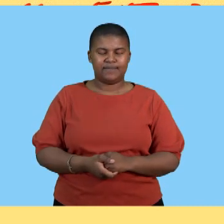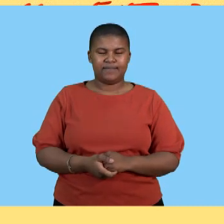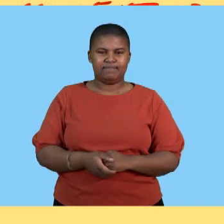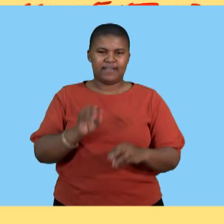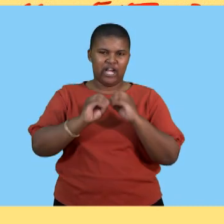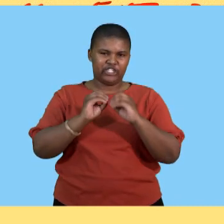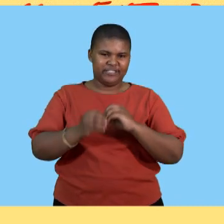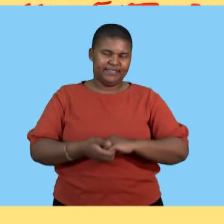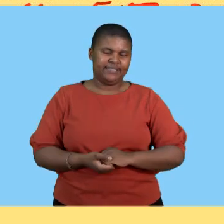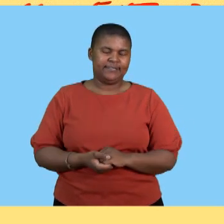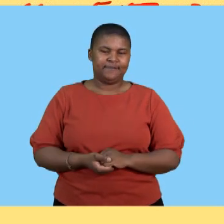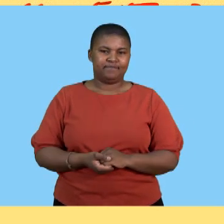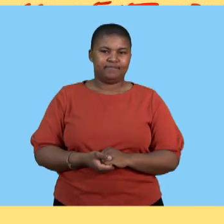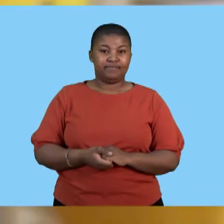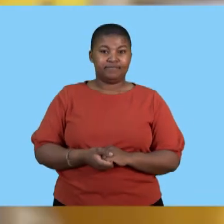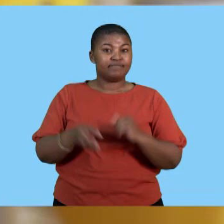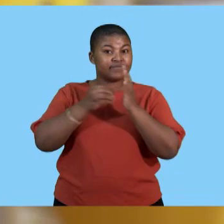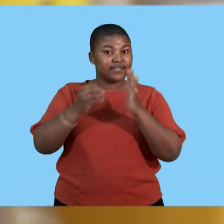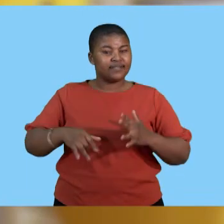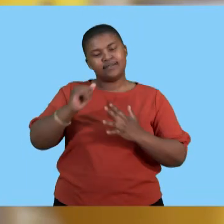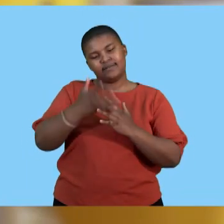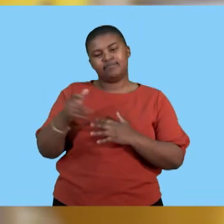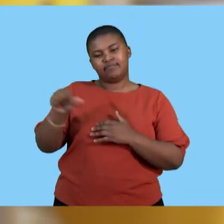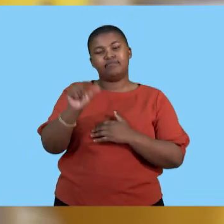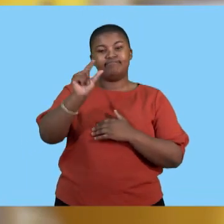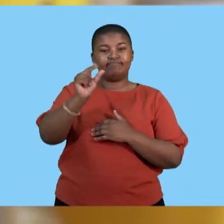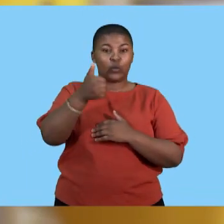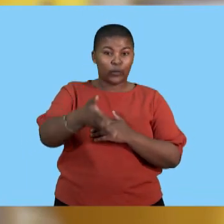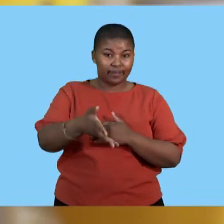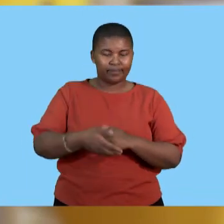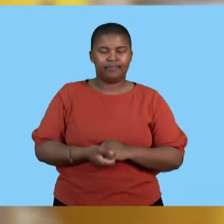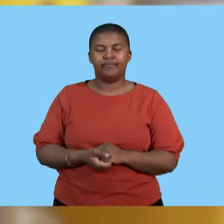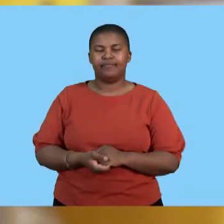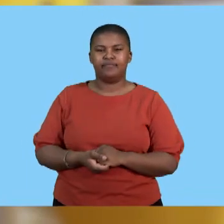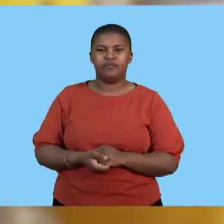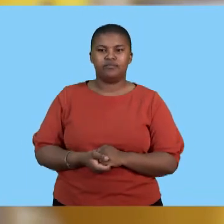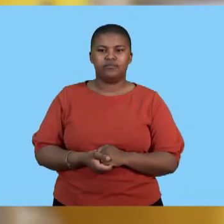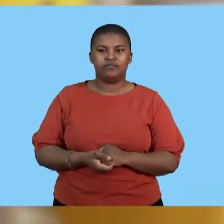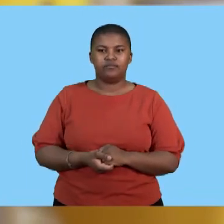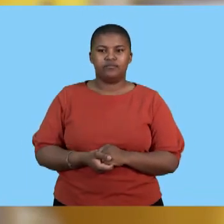particular adjustment. Dear learners, let's go for an ad break, and I'll see you shortly.